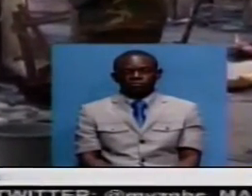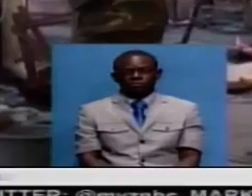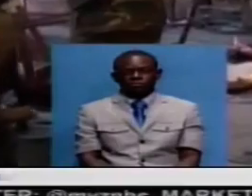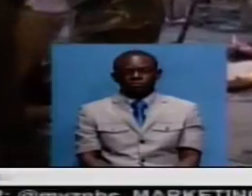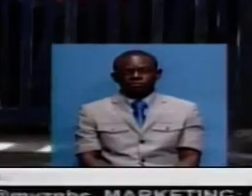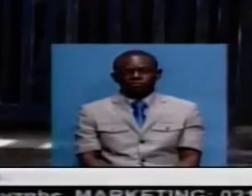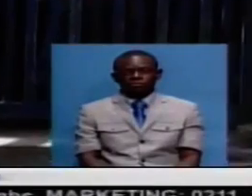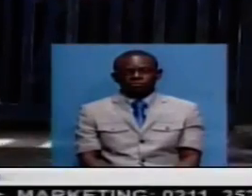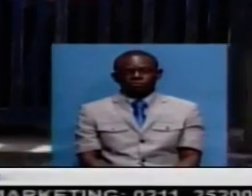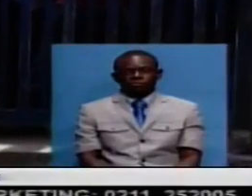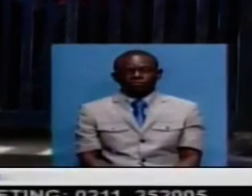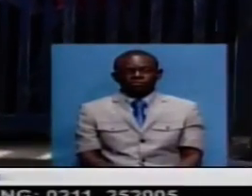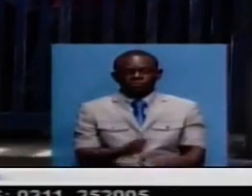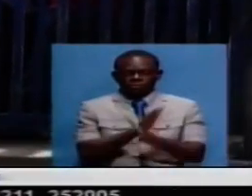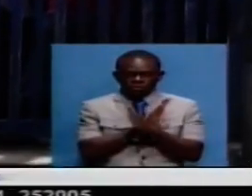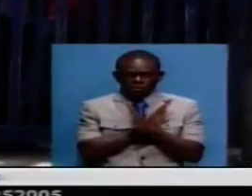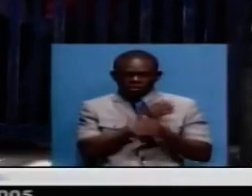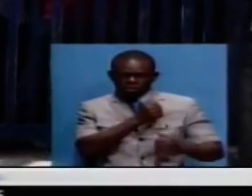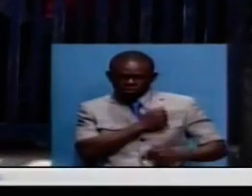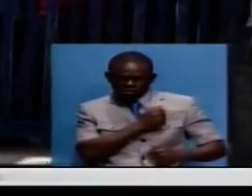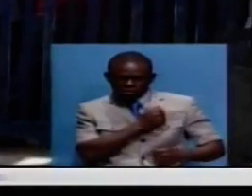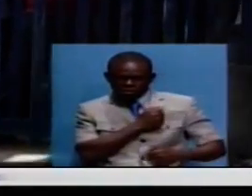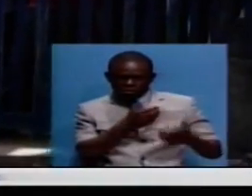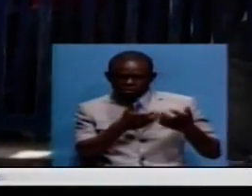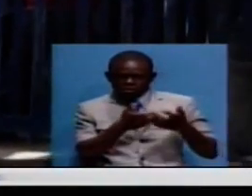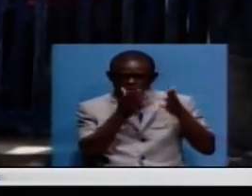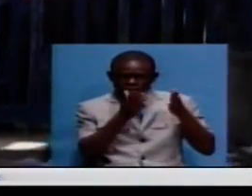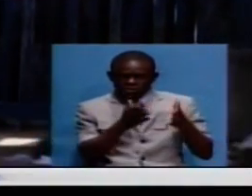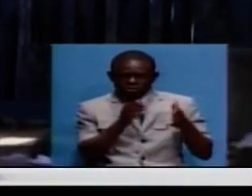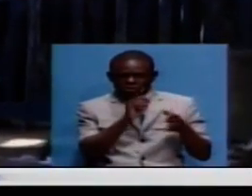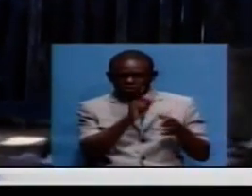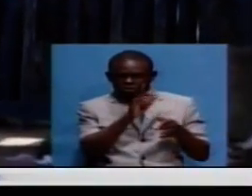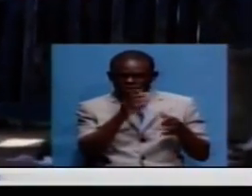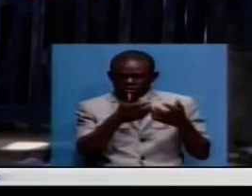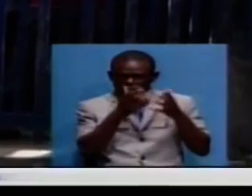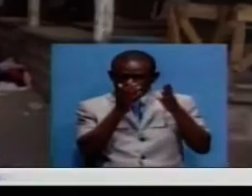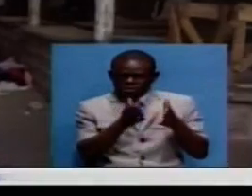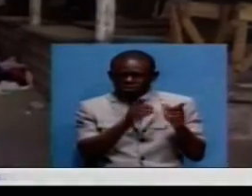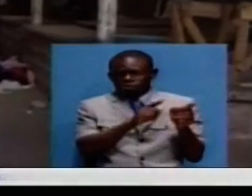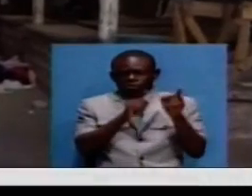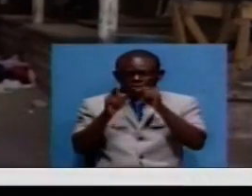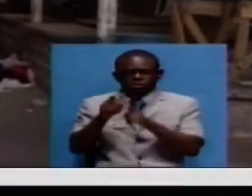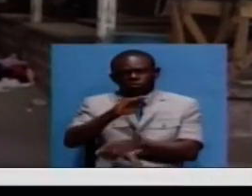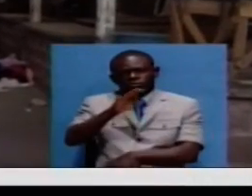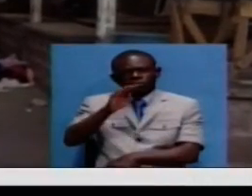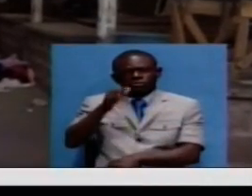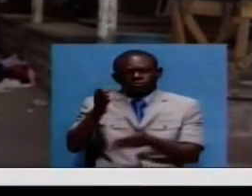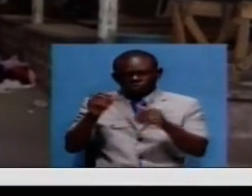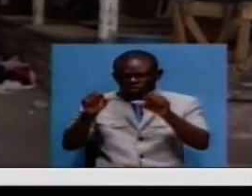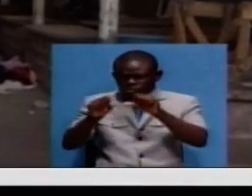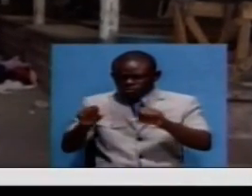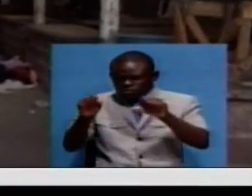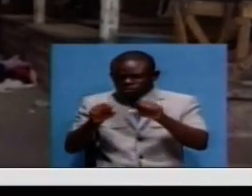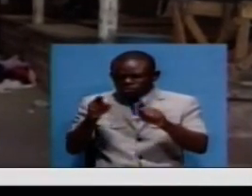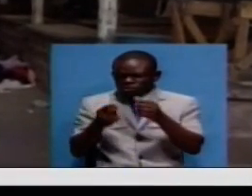Engineers from the Zambia Army and Lusaka City Council have moved on site at Lusaka City Market to assess the extent of the damage caused